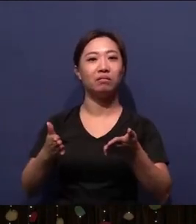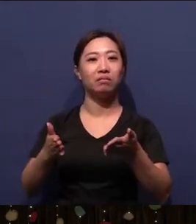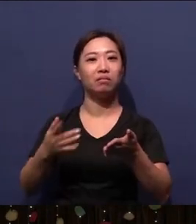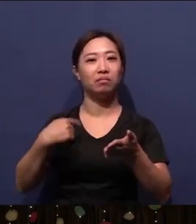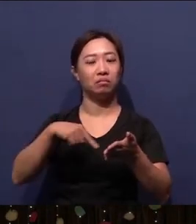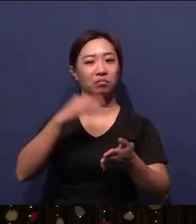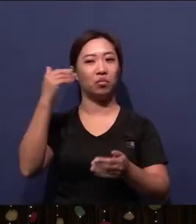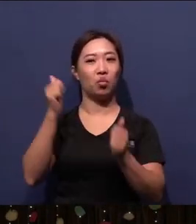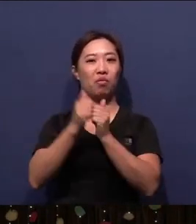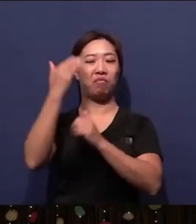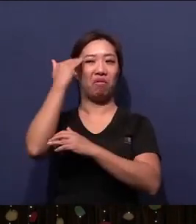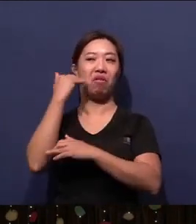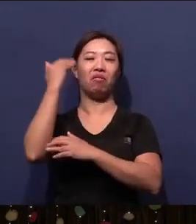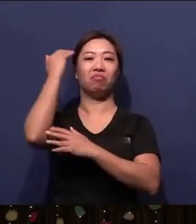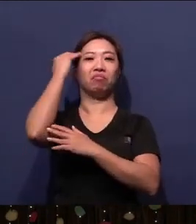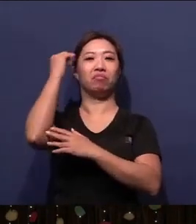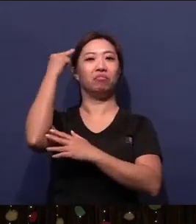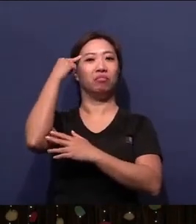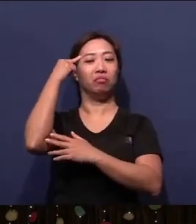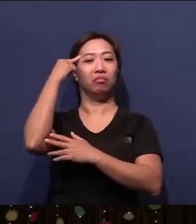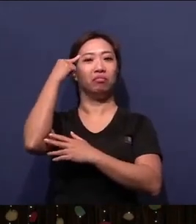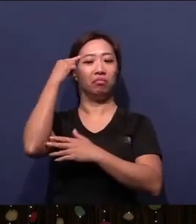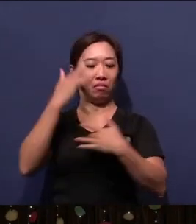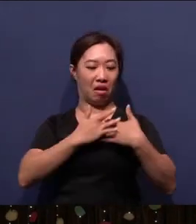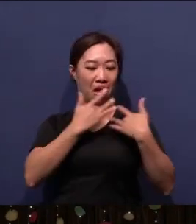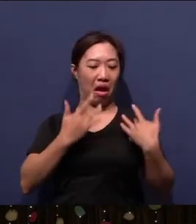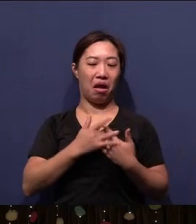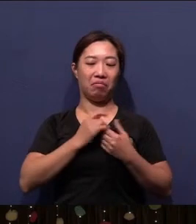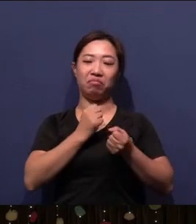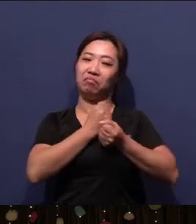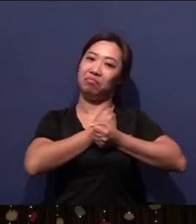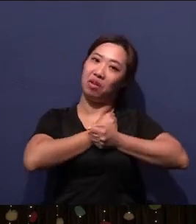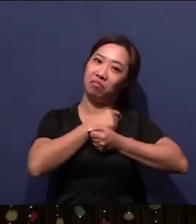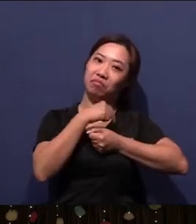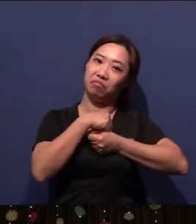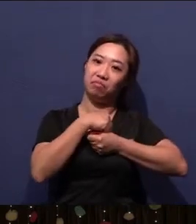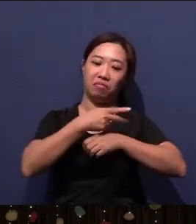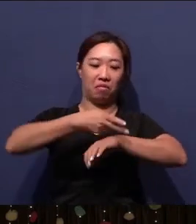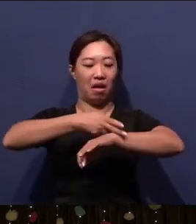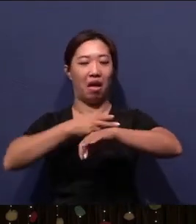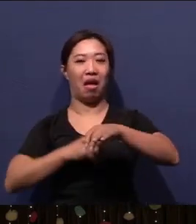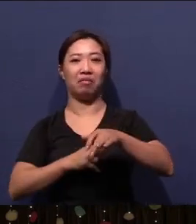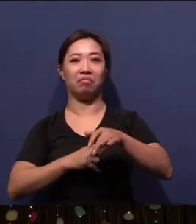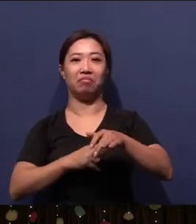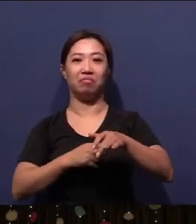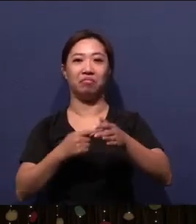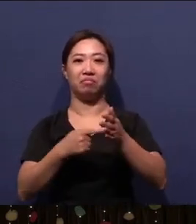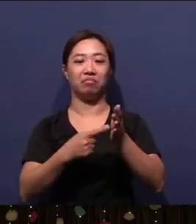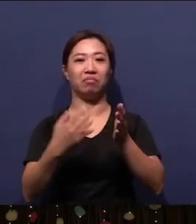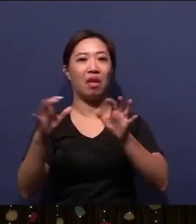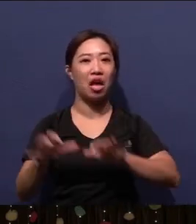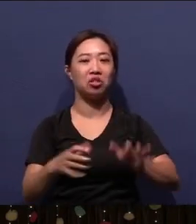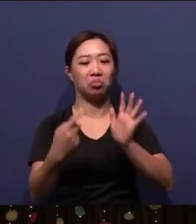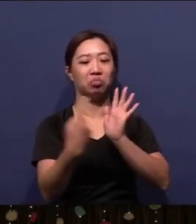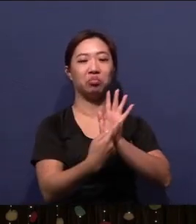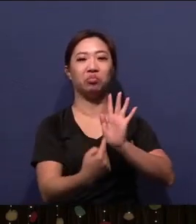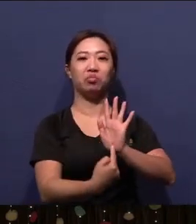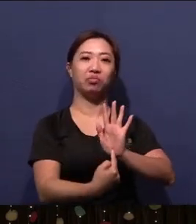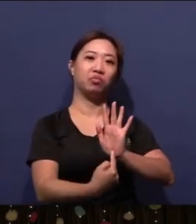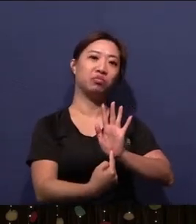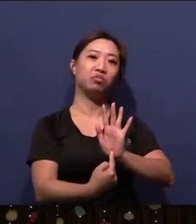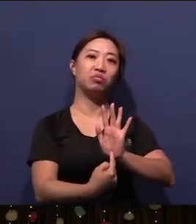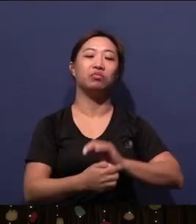with our head knowledge, our hearts in love, and our hands in actions, in action.